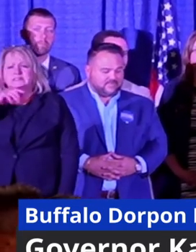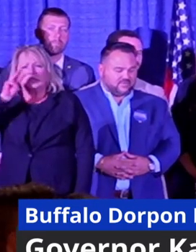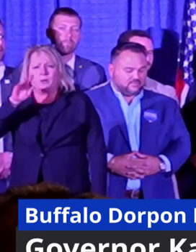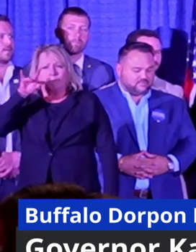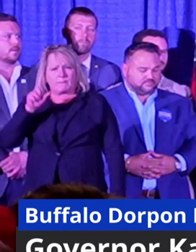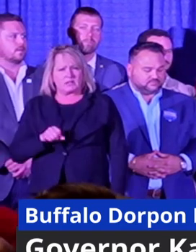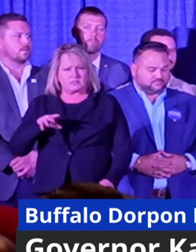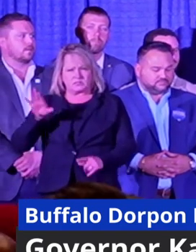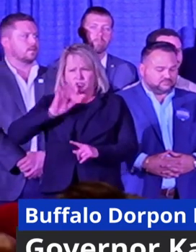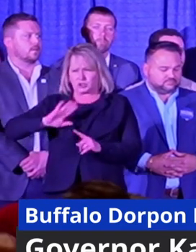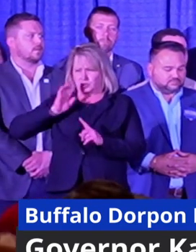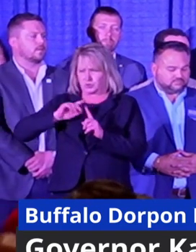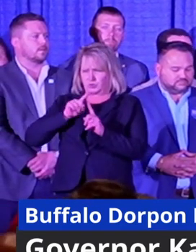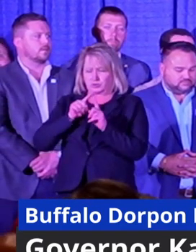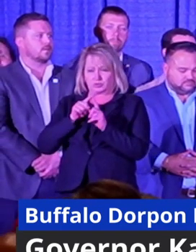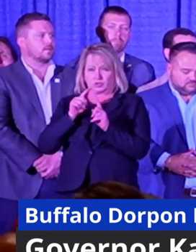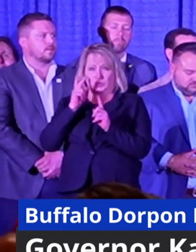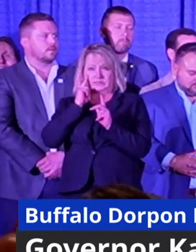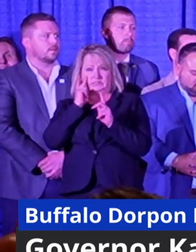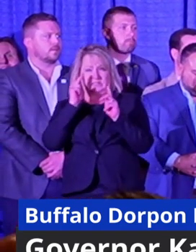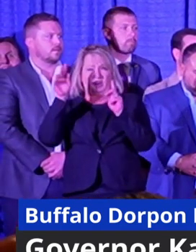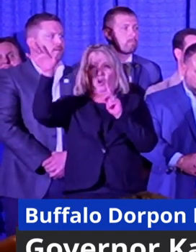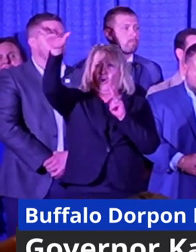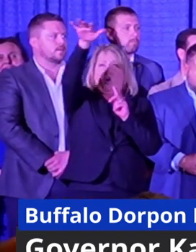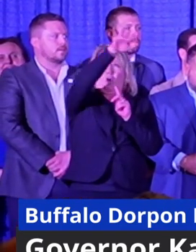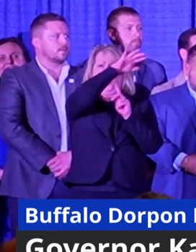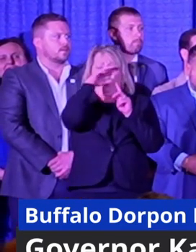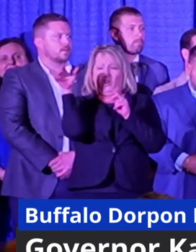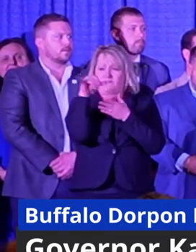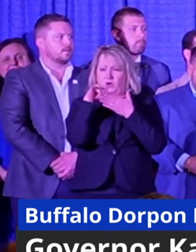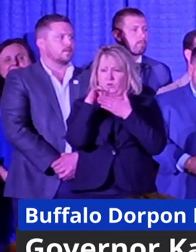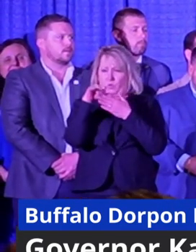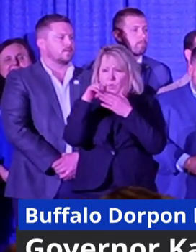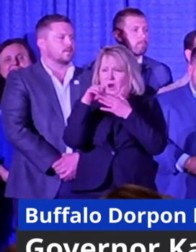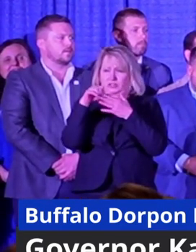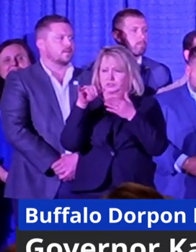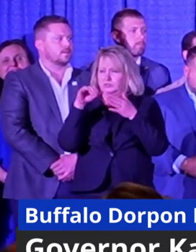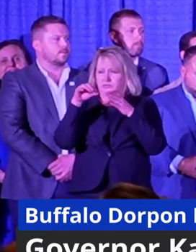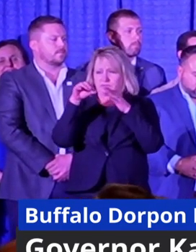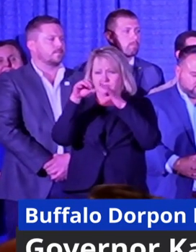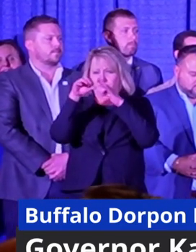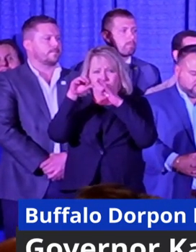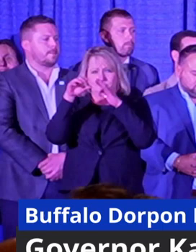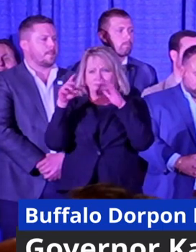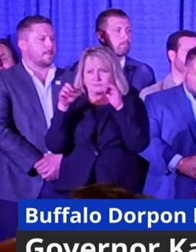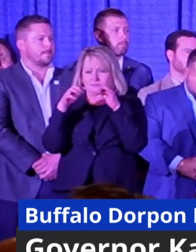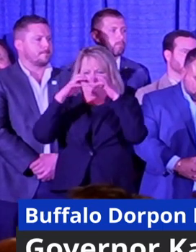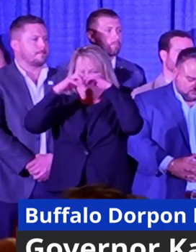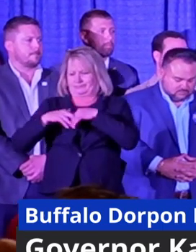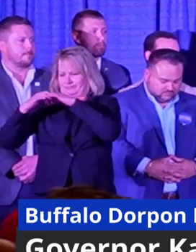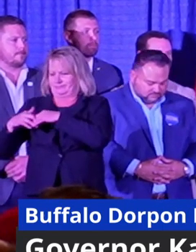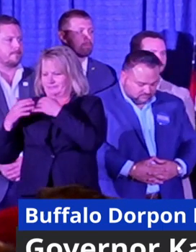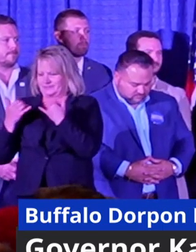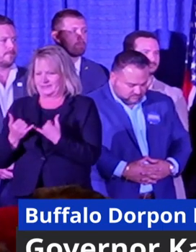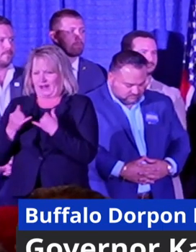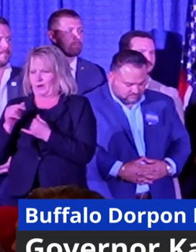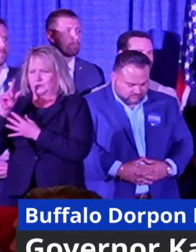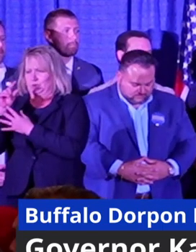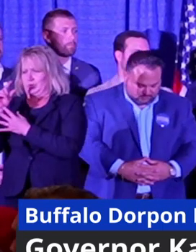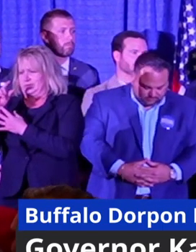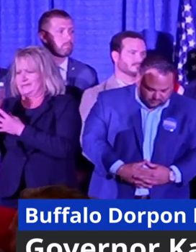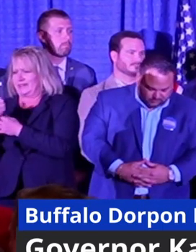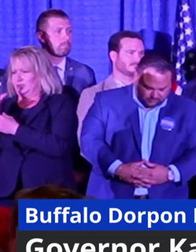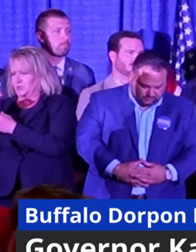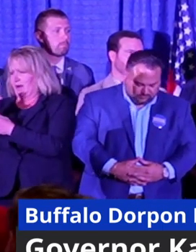that used to be the shadows on her house don't exist anymore. Torn down decades ago. She knows what this community